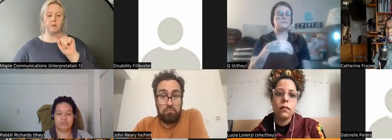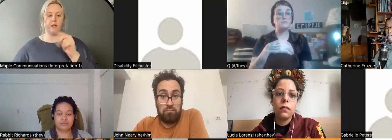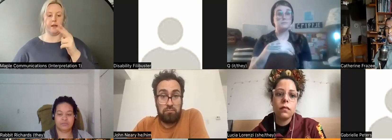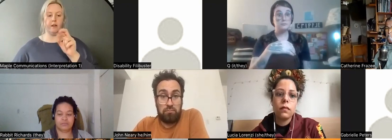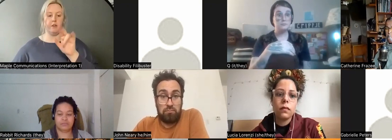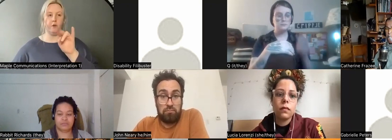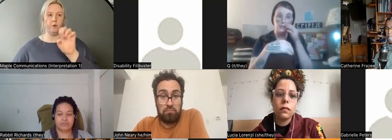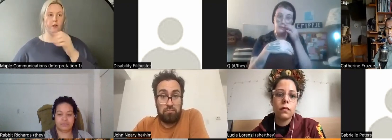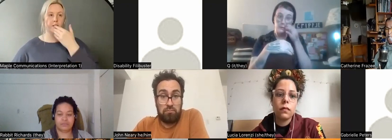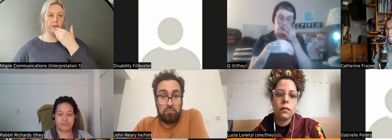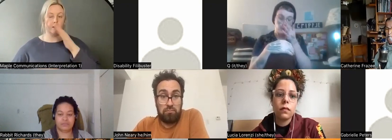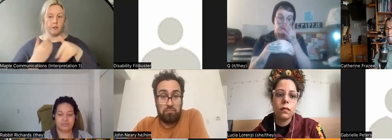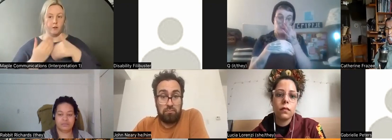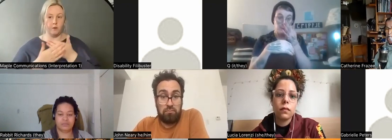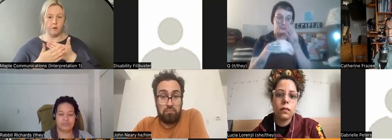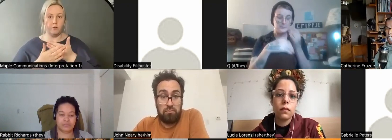Thank you,